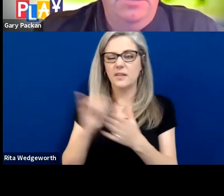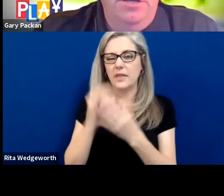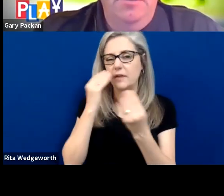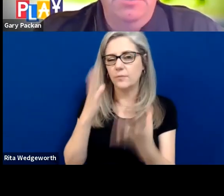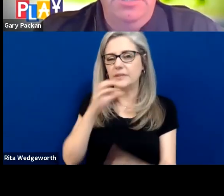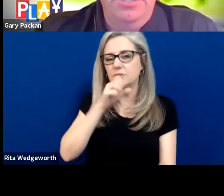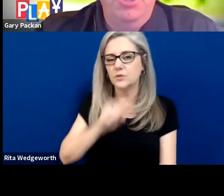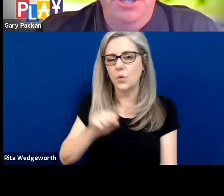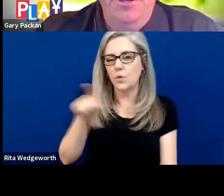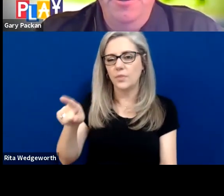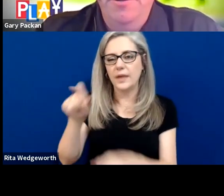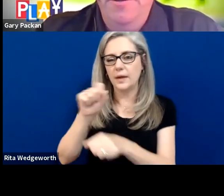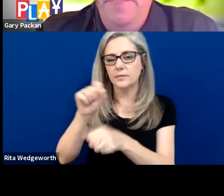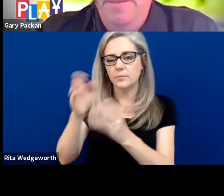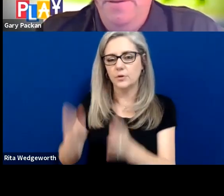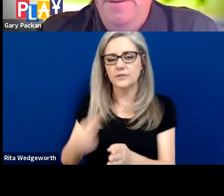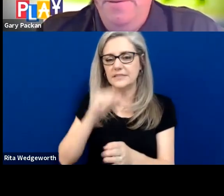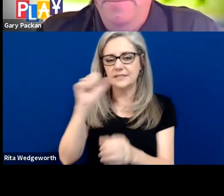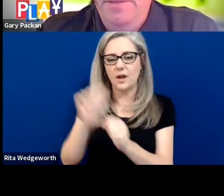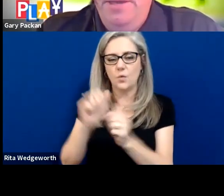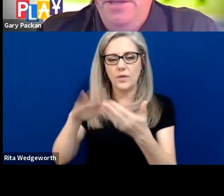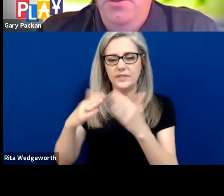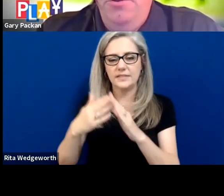Becky is our city engineer.